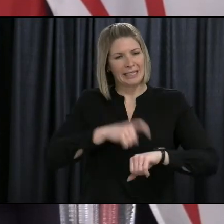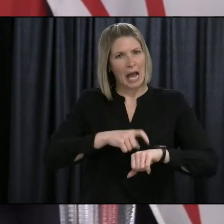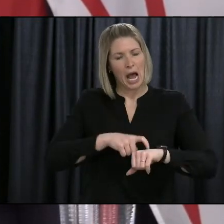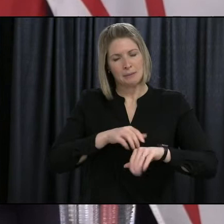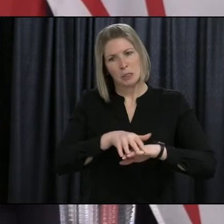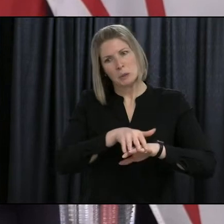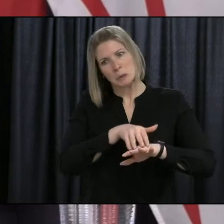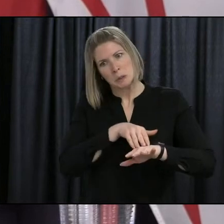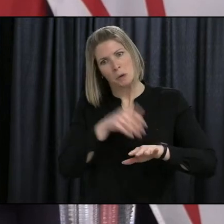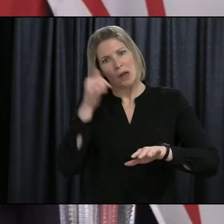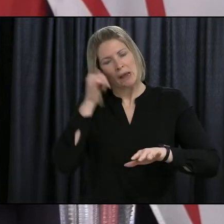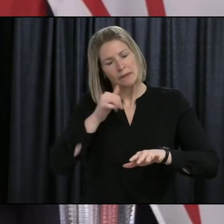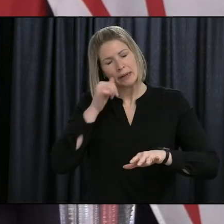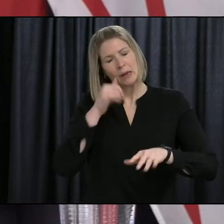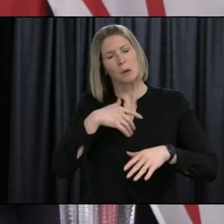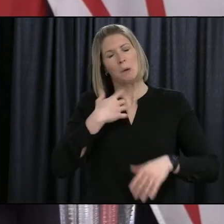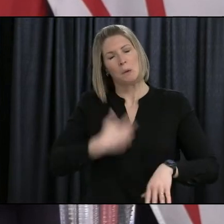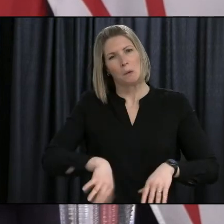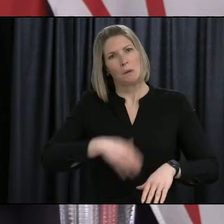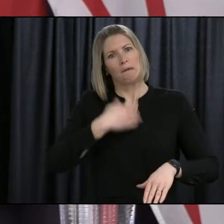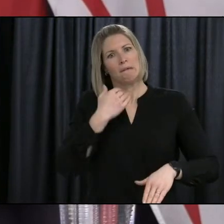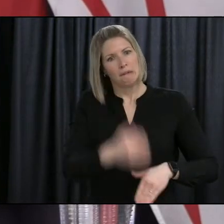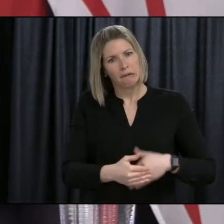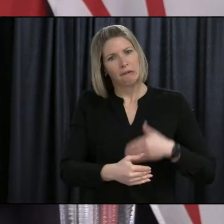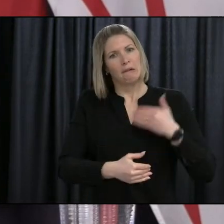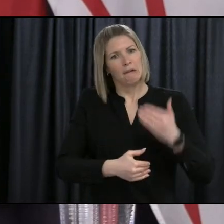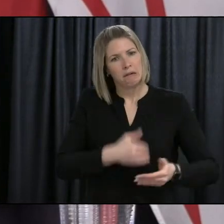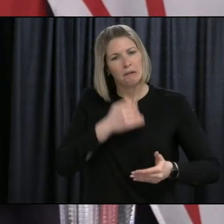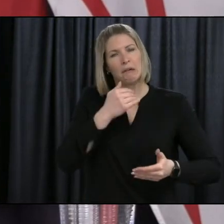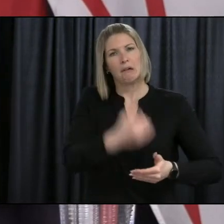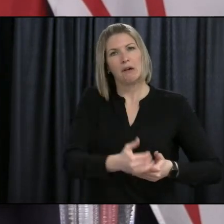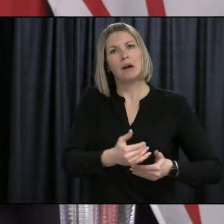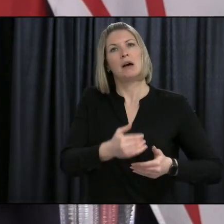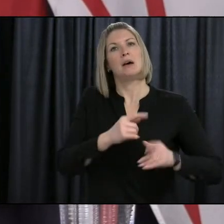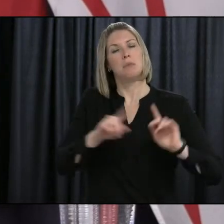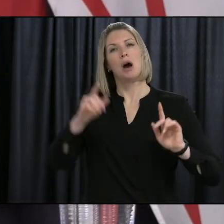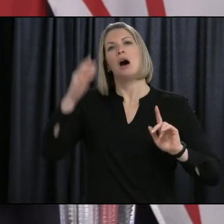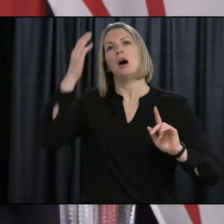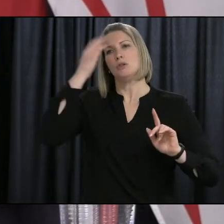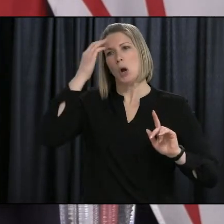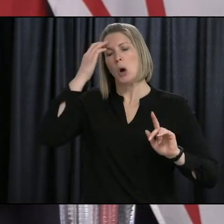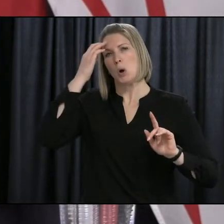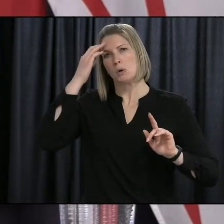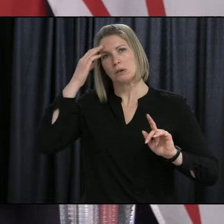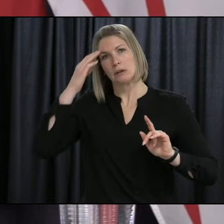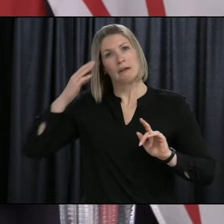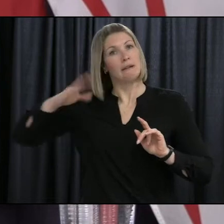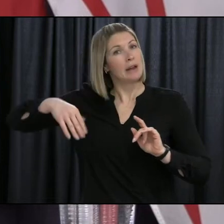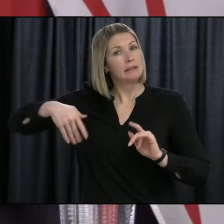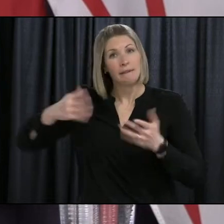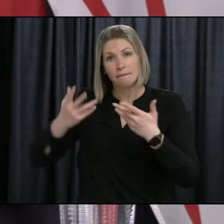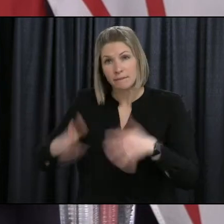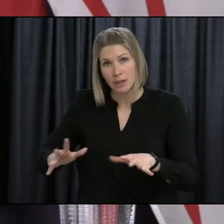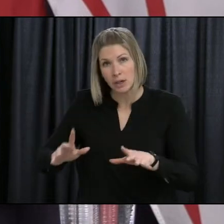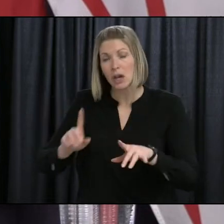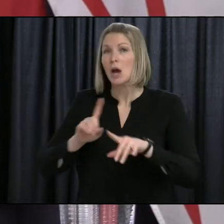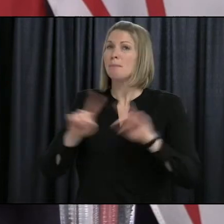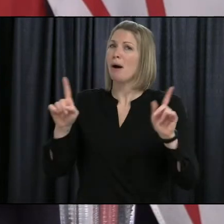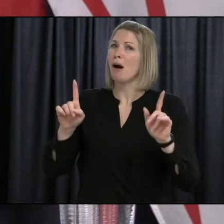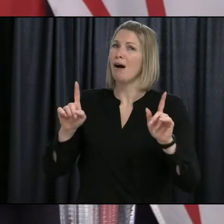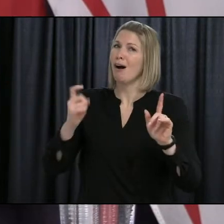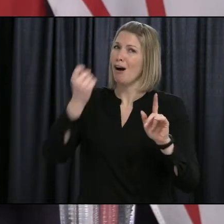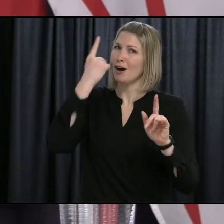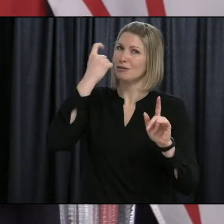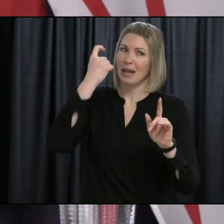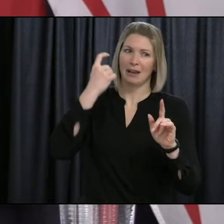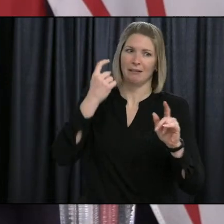deep, you're following the public health guidelines, you're securing your isolation. That's allowed this disease not to spread